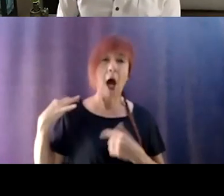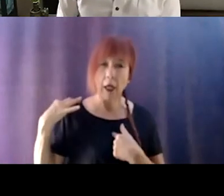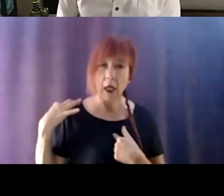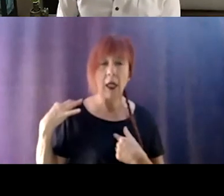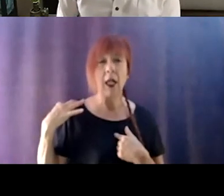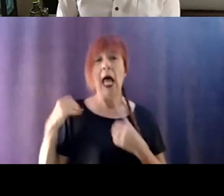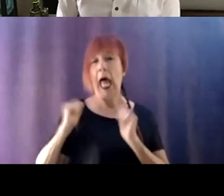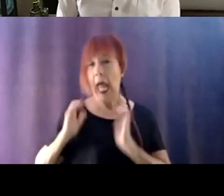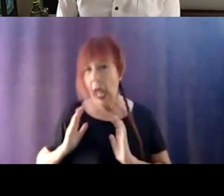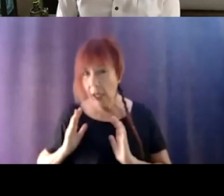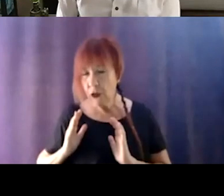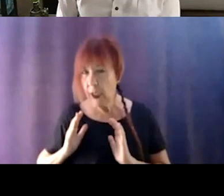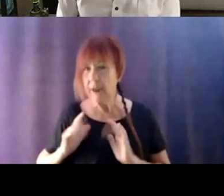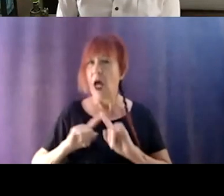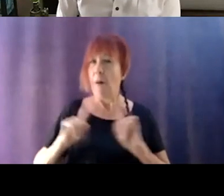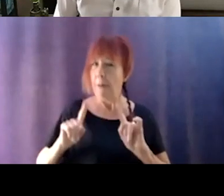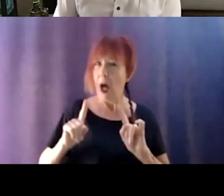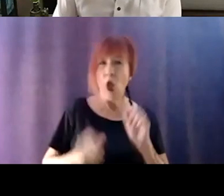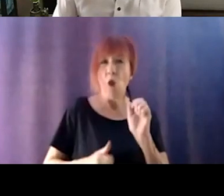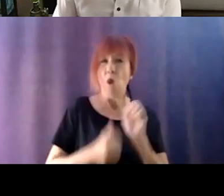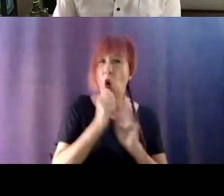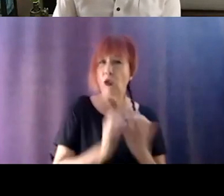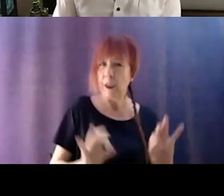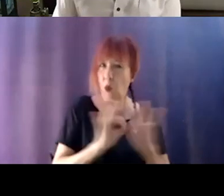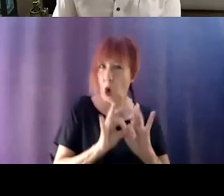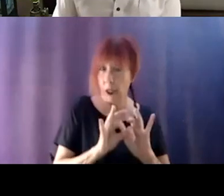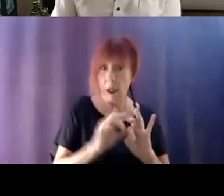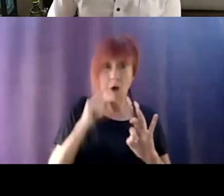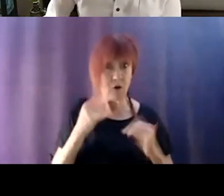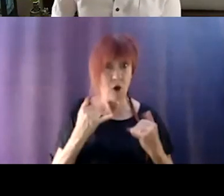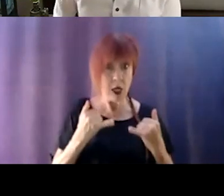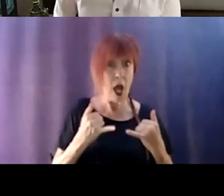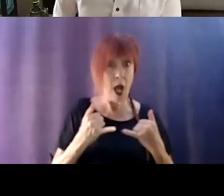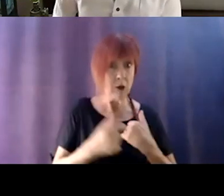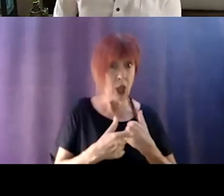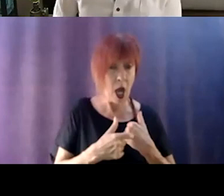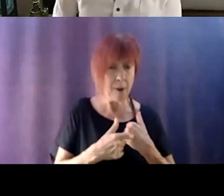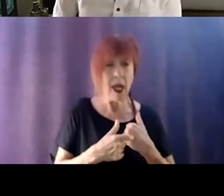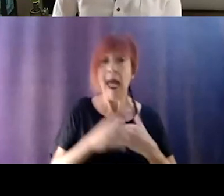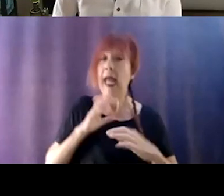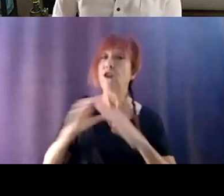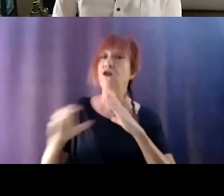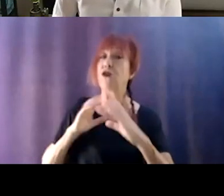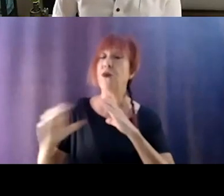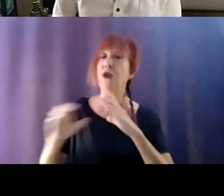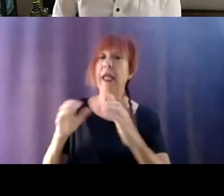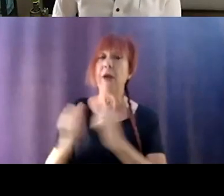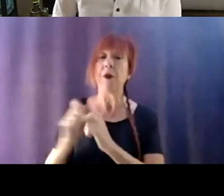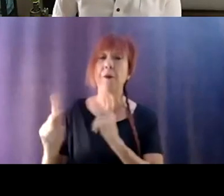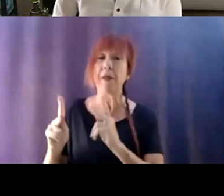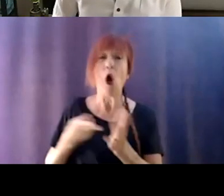more important in the era we are, it is to communicate with people authenticity,